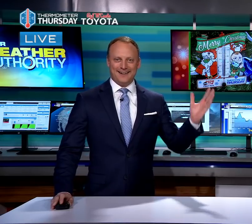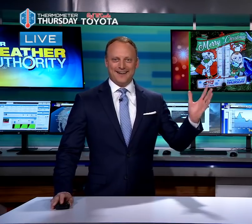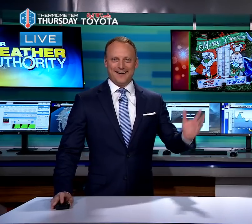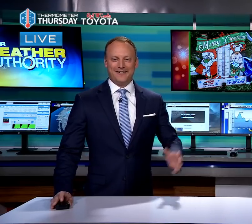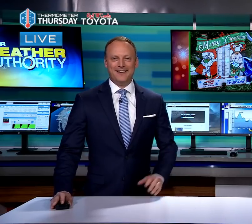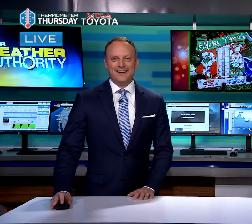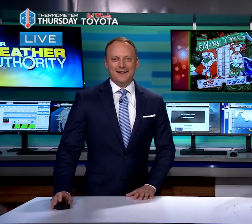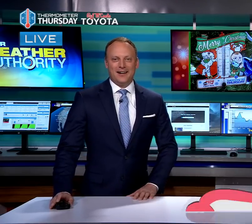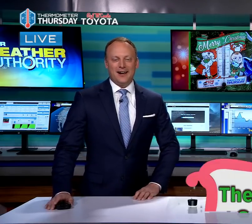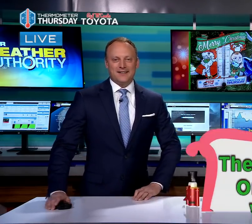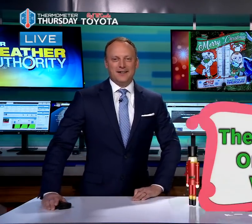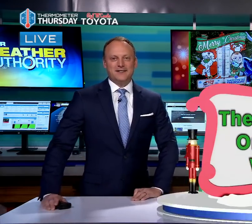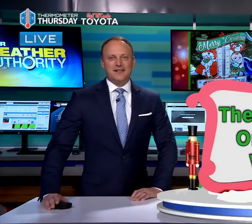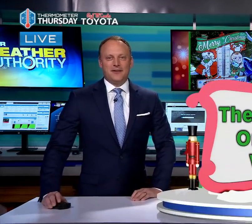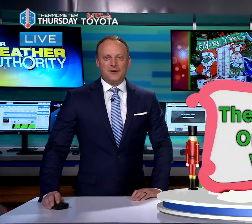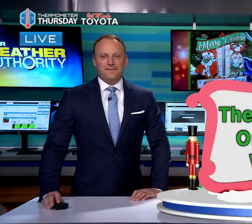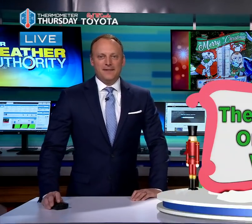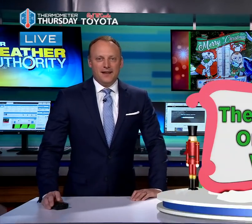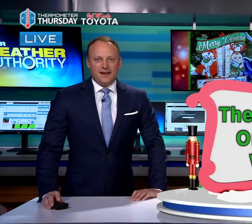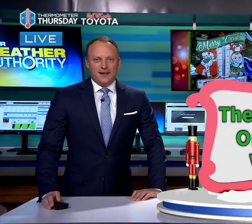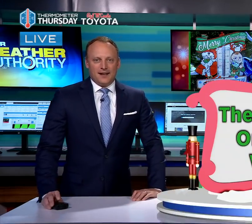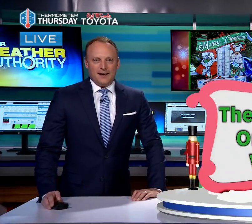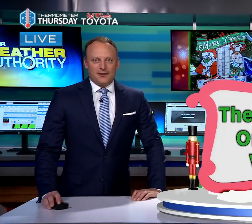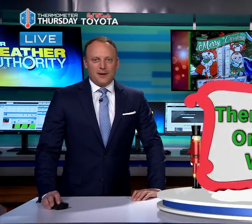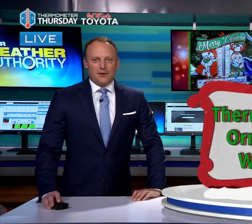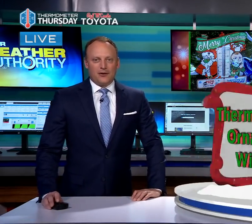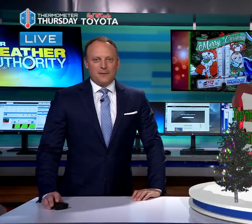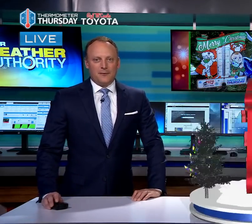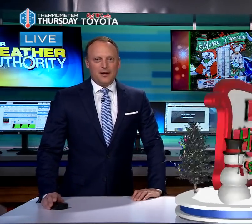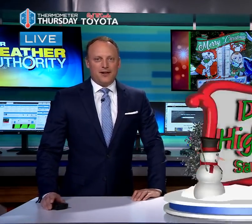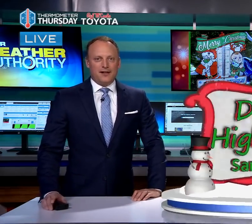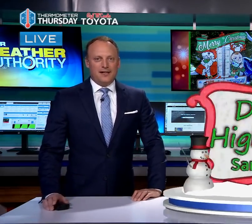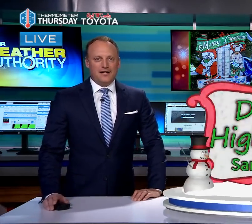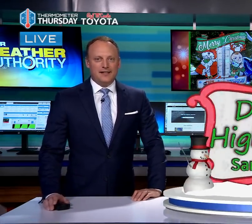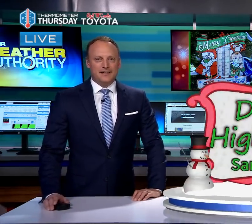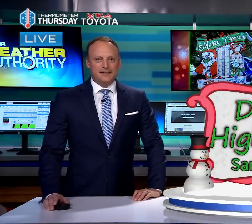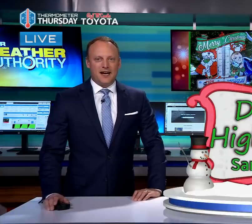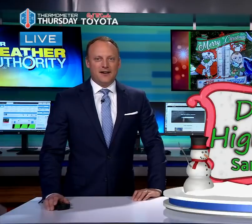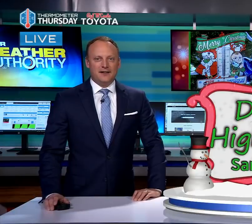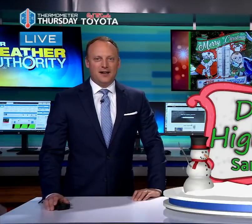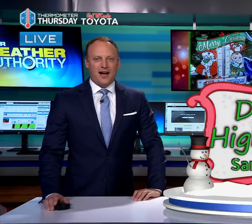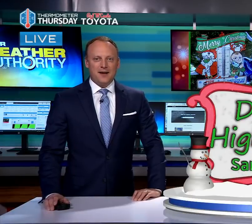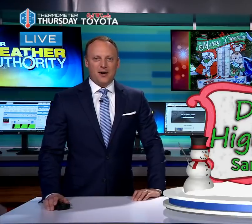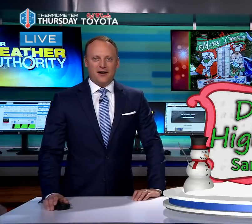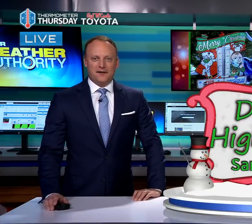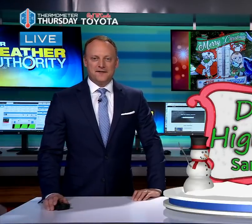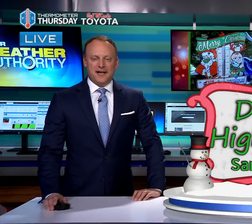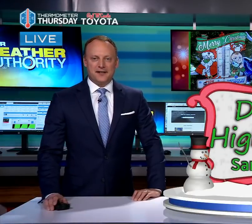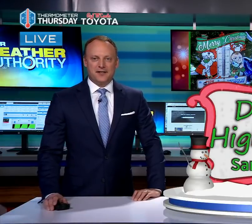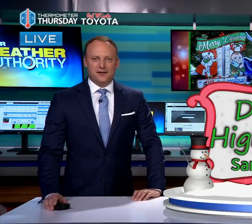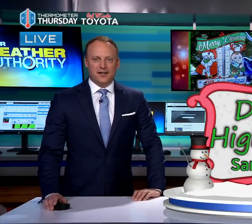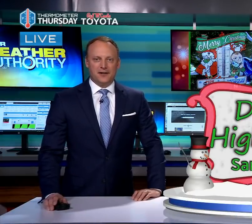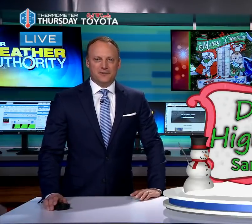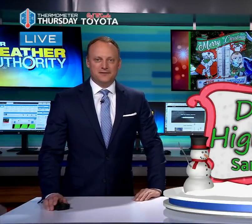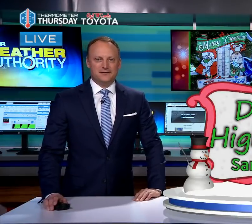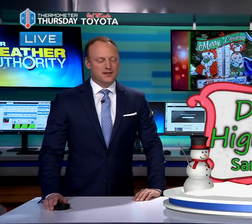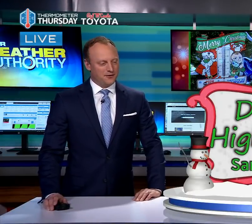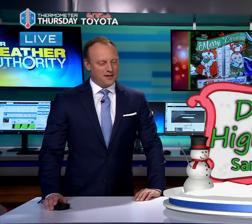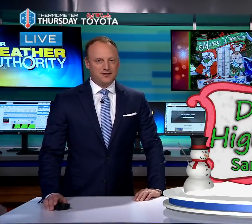All right, there you go. All right, so here's another one. Thermometer ornament winner, Donna Hybaugh of San